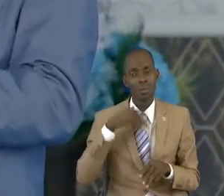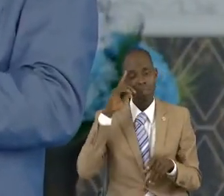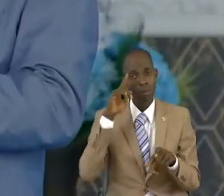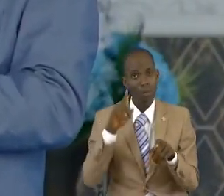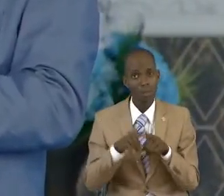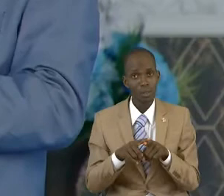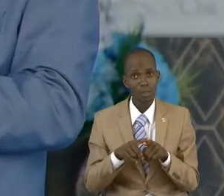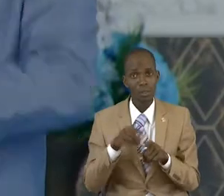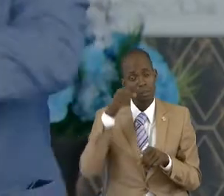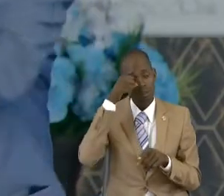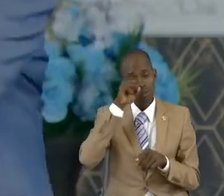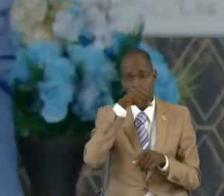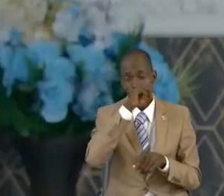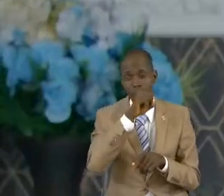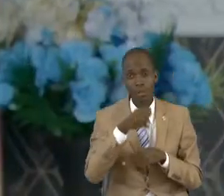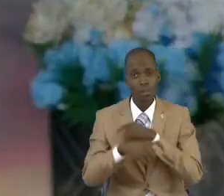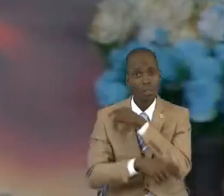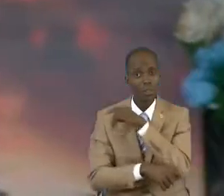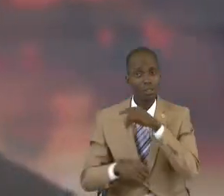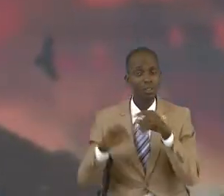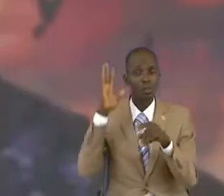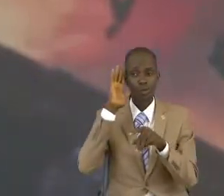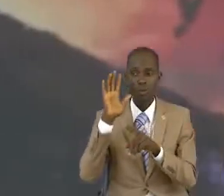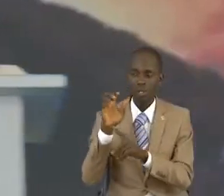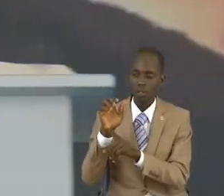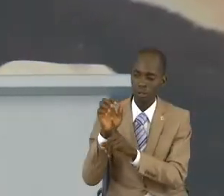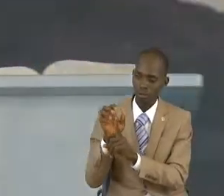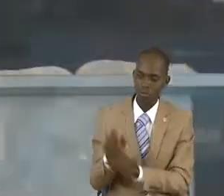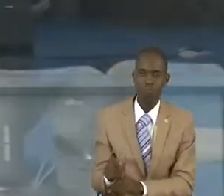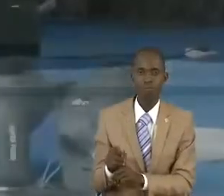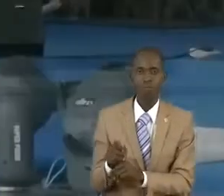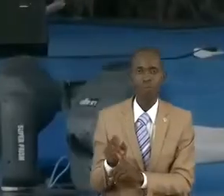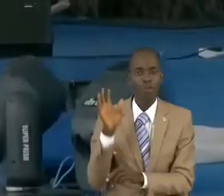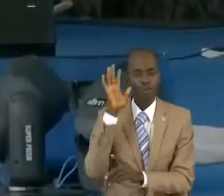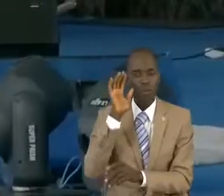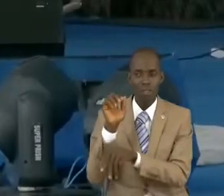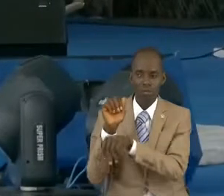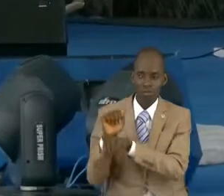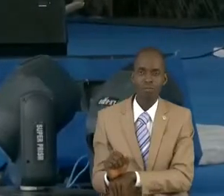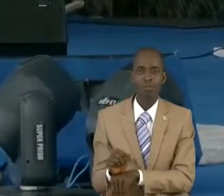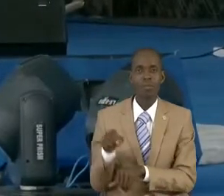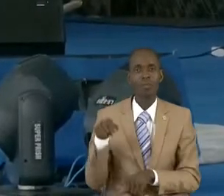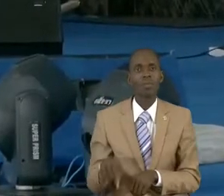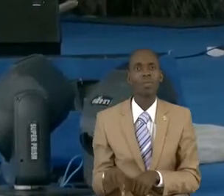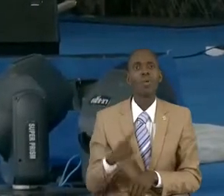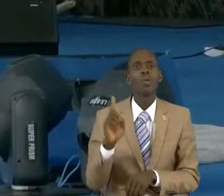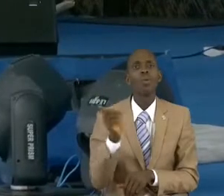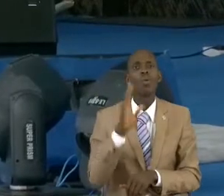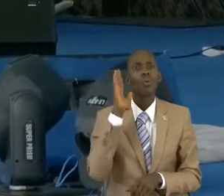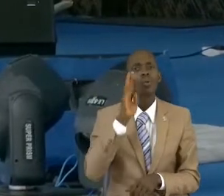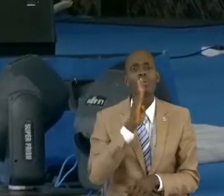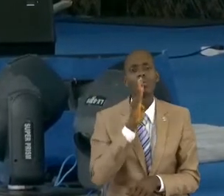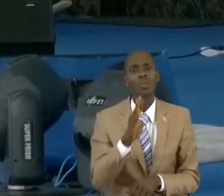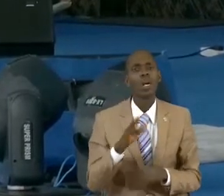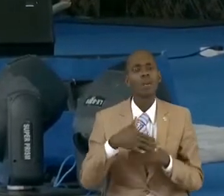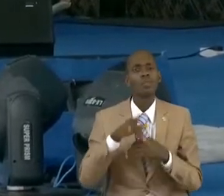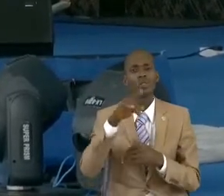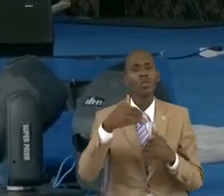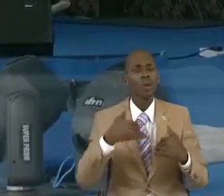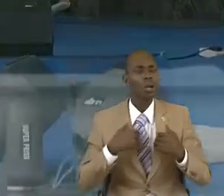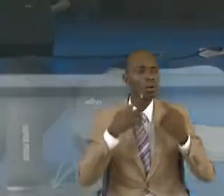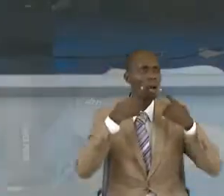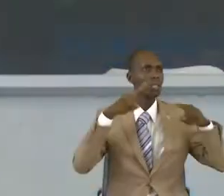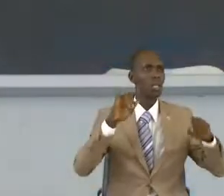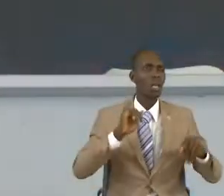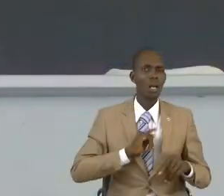it. Where will you be after all this profession of religion?